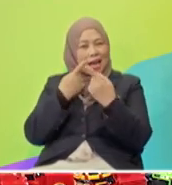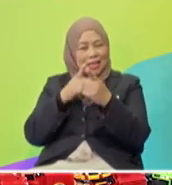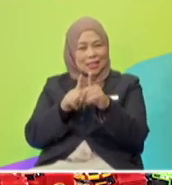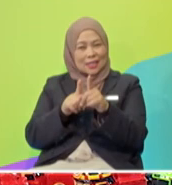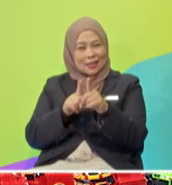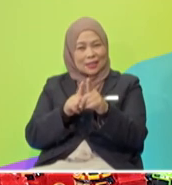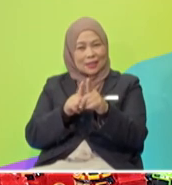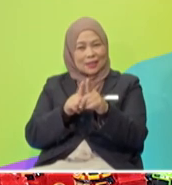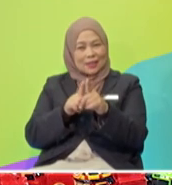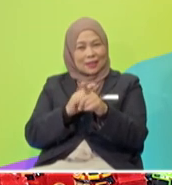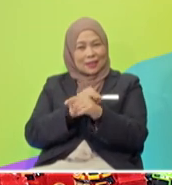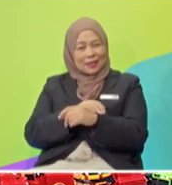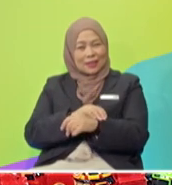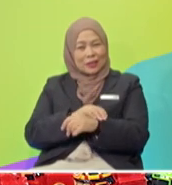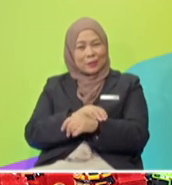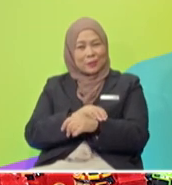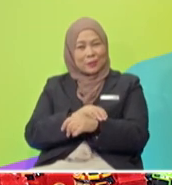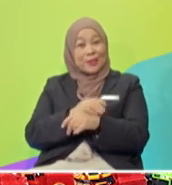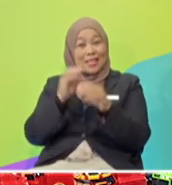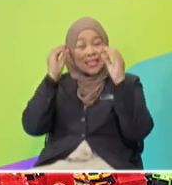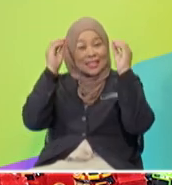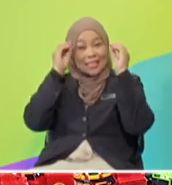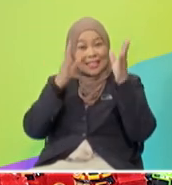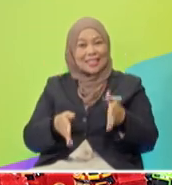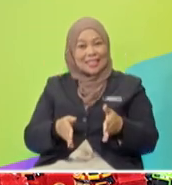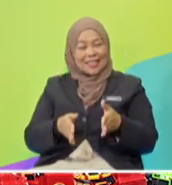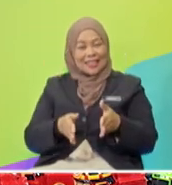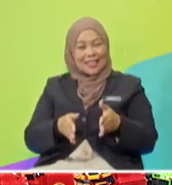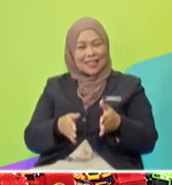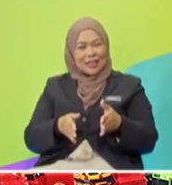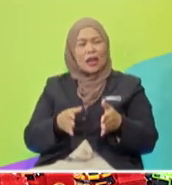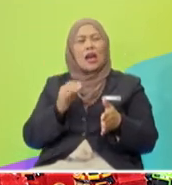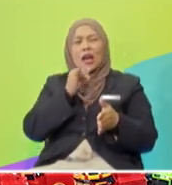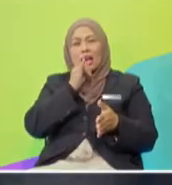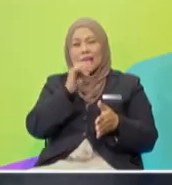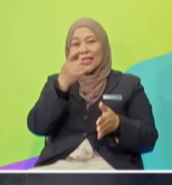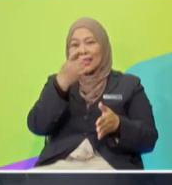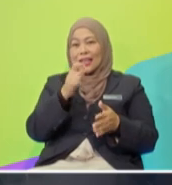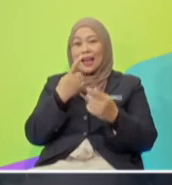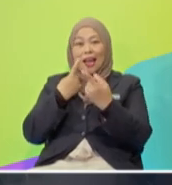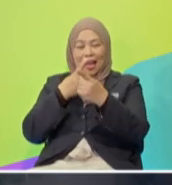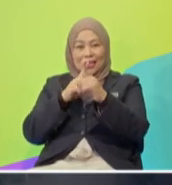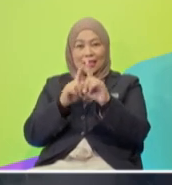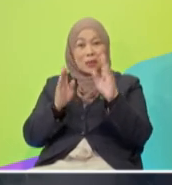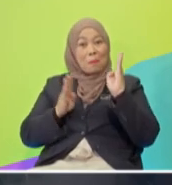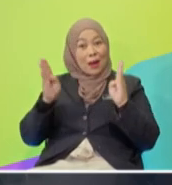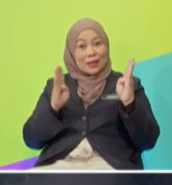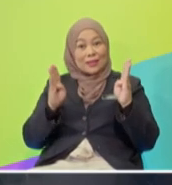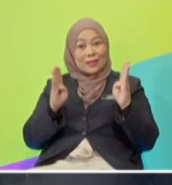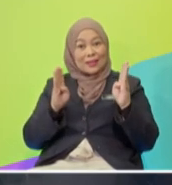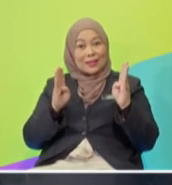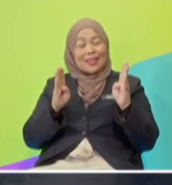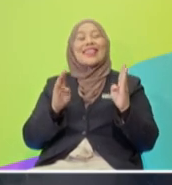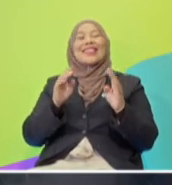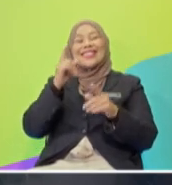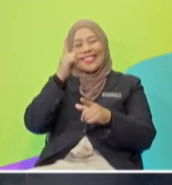we sang about this earlier. Teacher, is the answer bus? Yes, it's, you're